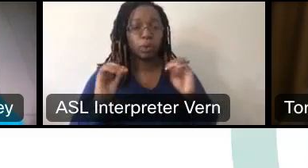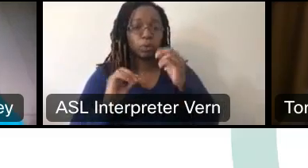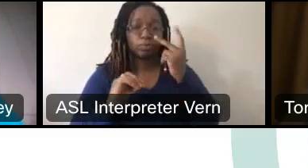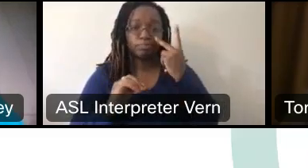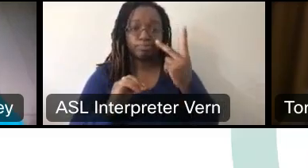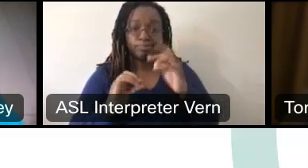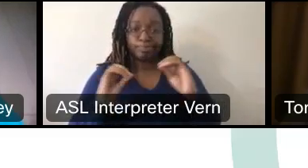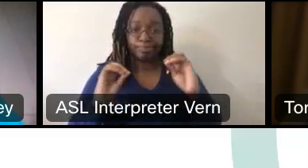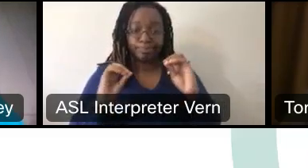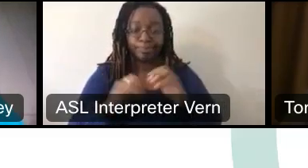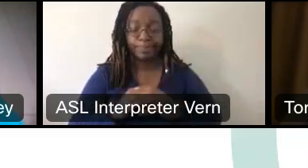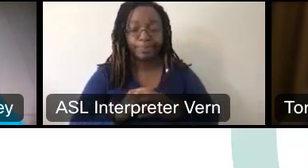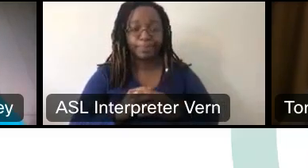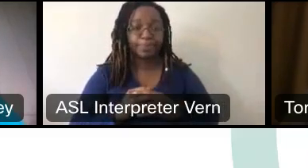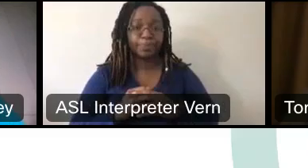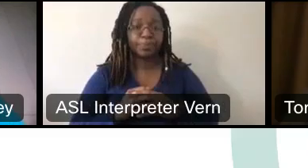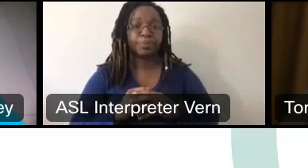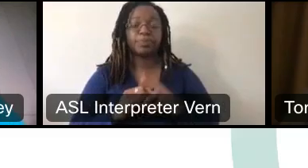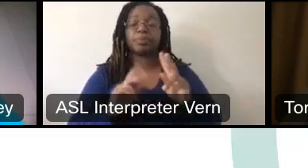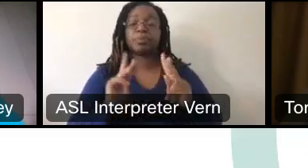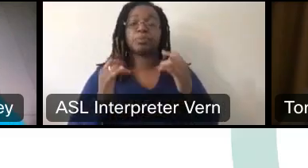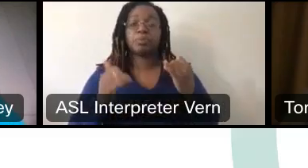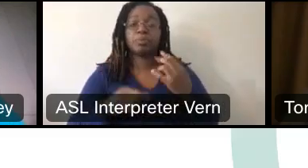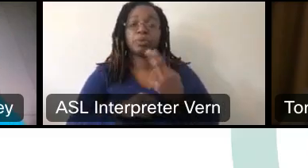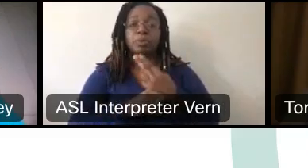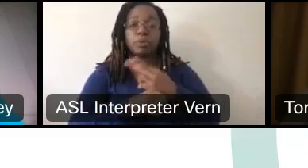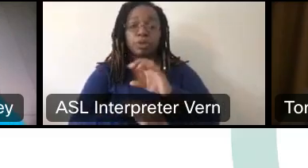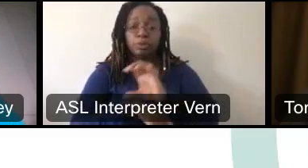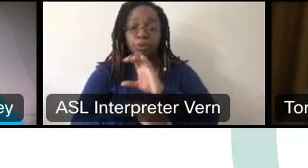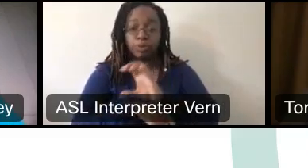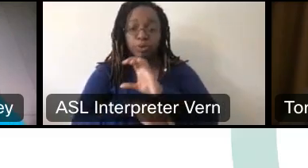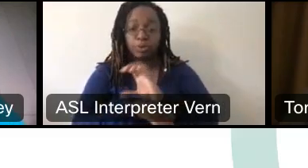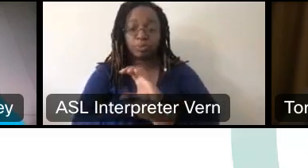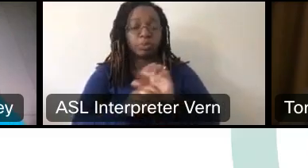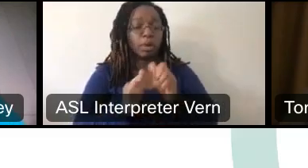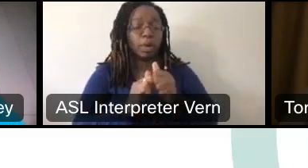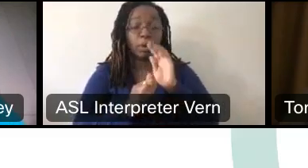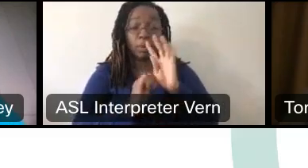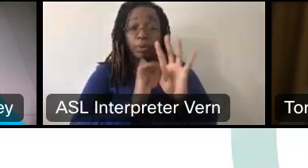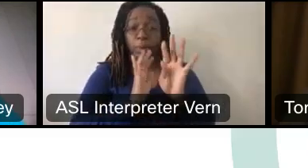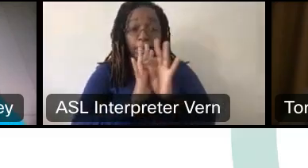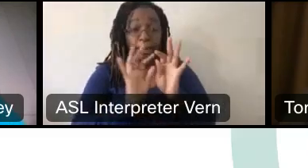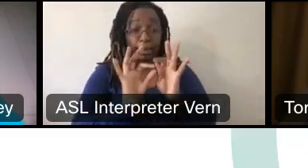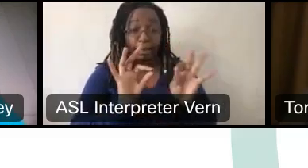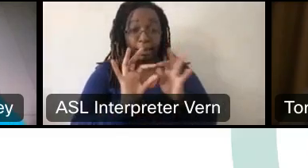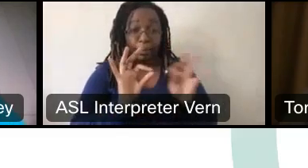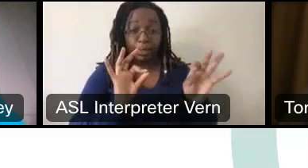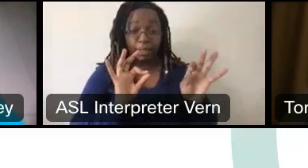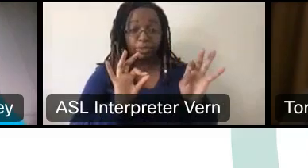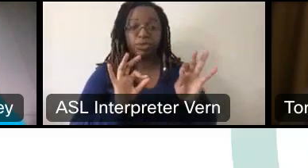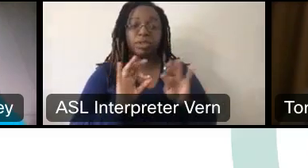For people connecting through a computer, you can choose your language channel by clicking on the interpretation